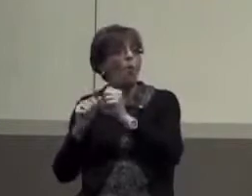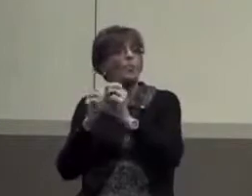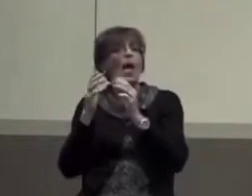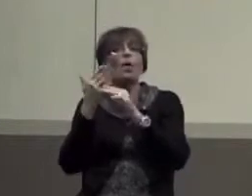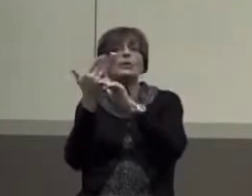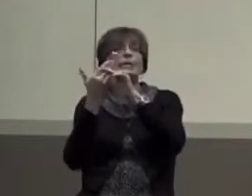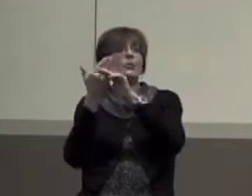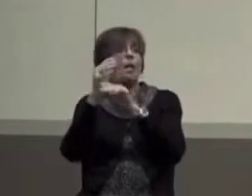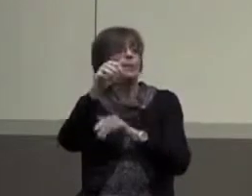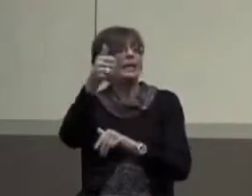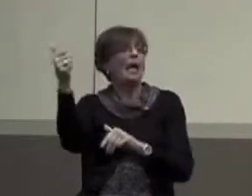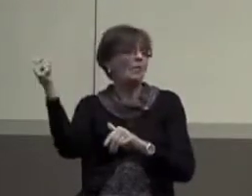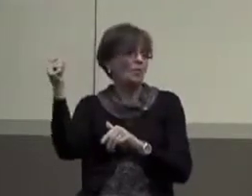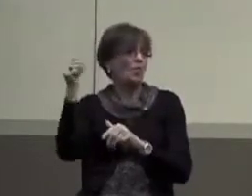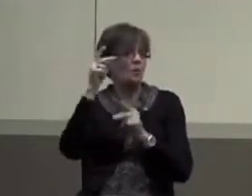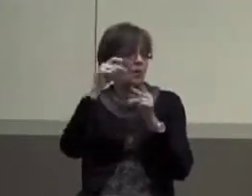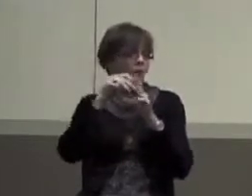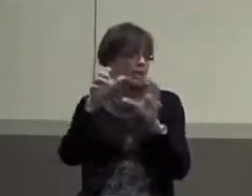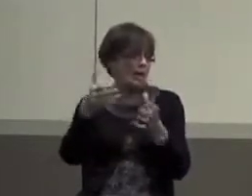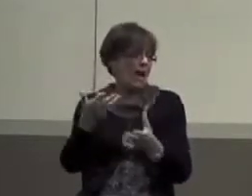class.